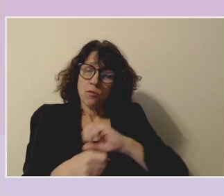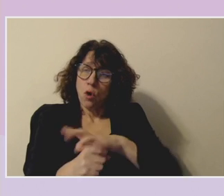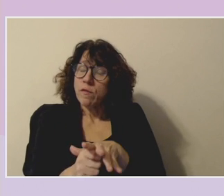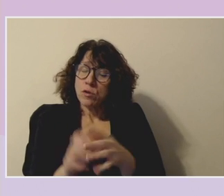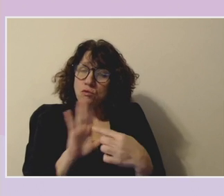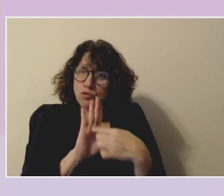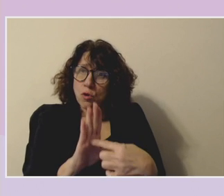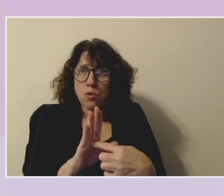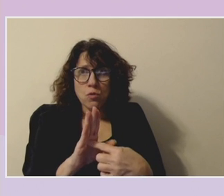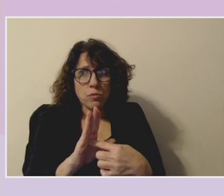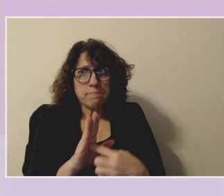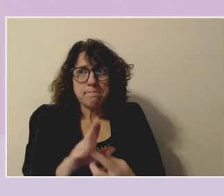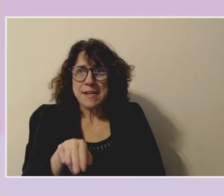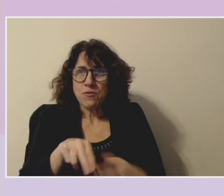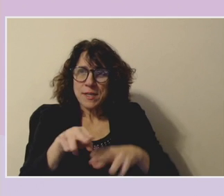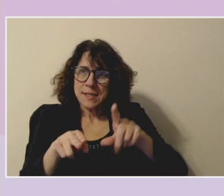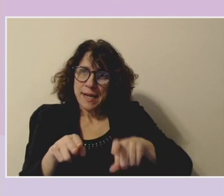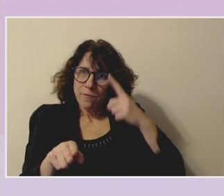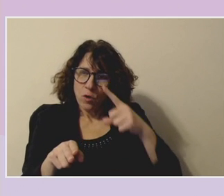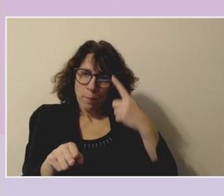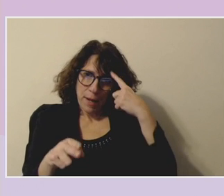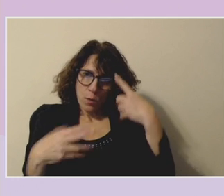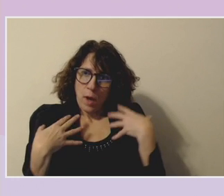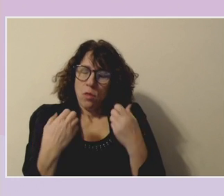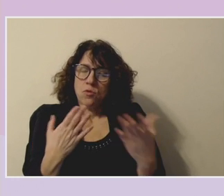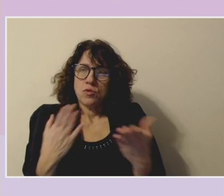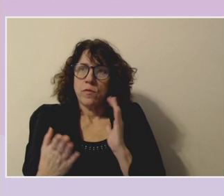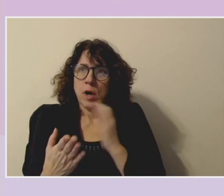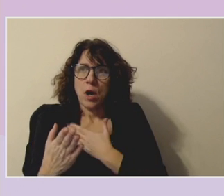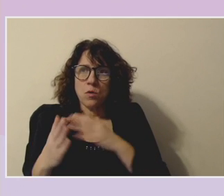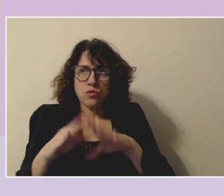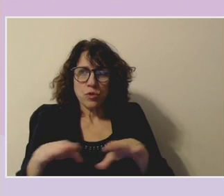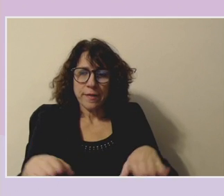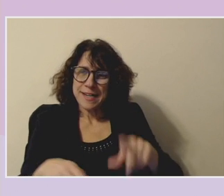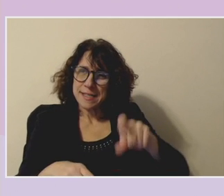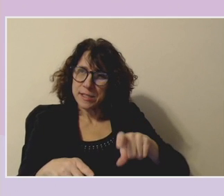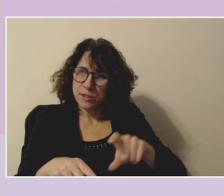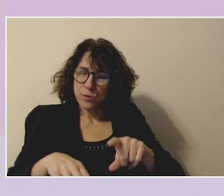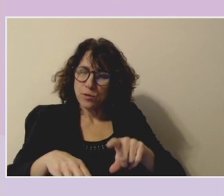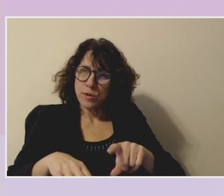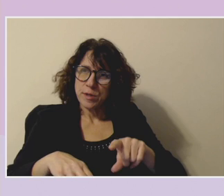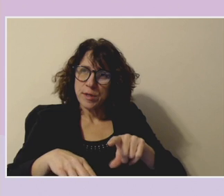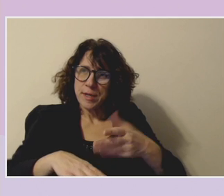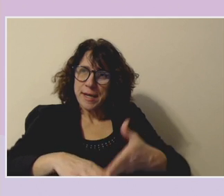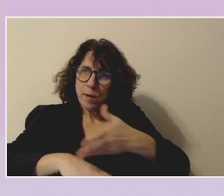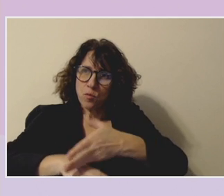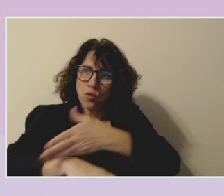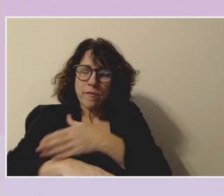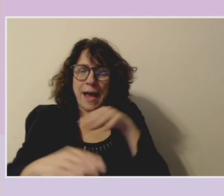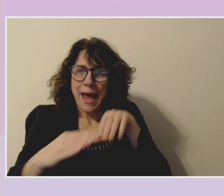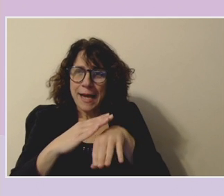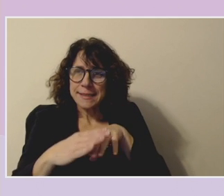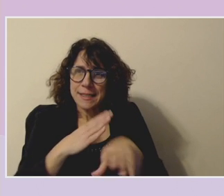our children, and also the necessity to improve access to those services.